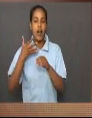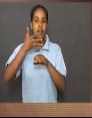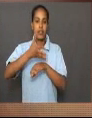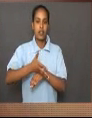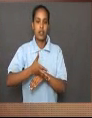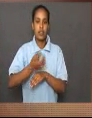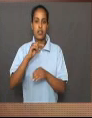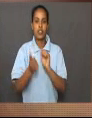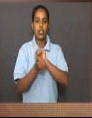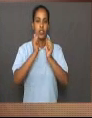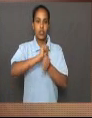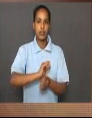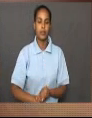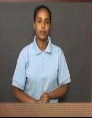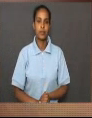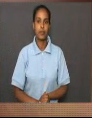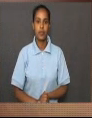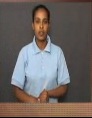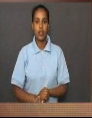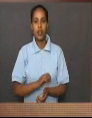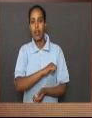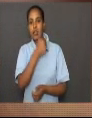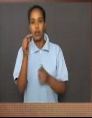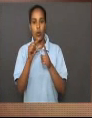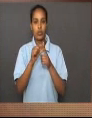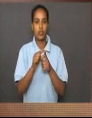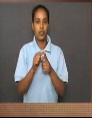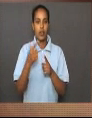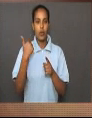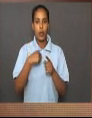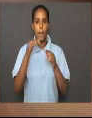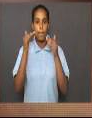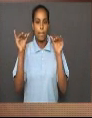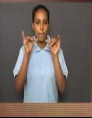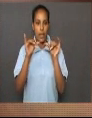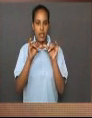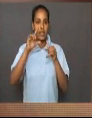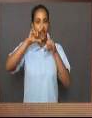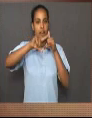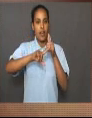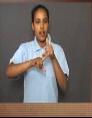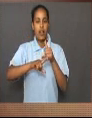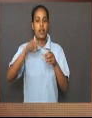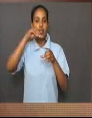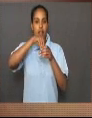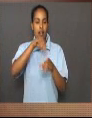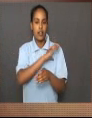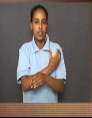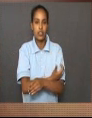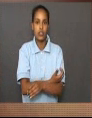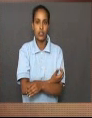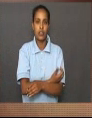after the change. In other words, we measure the final internal